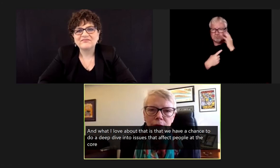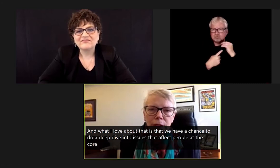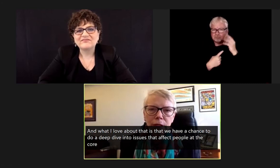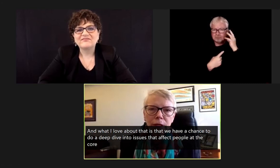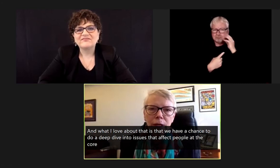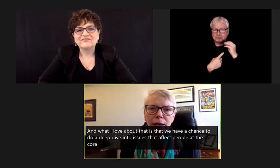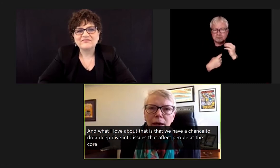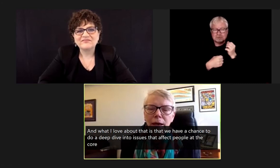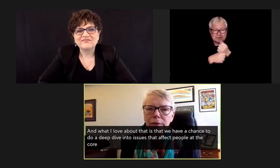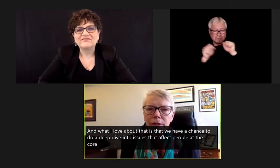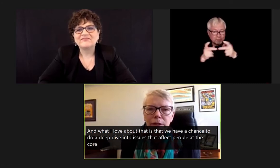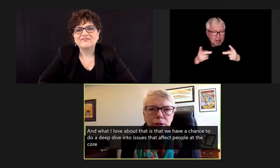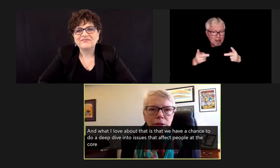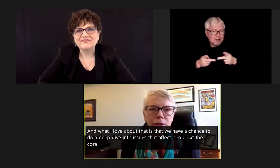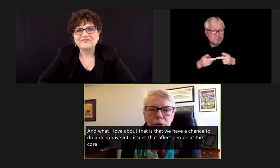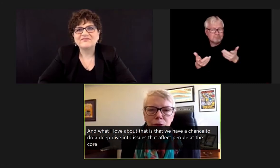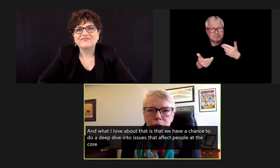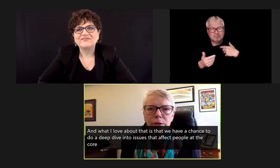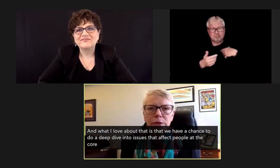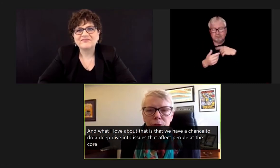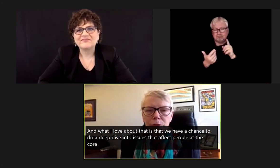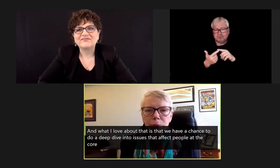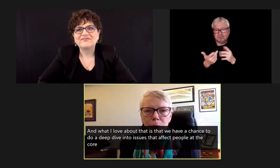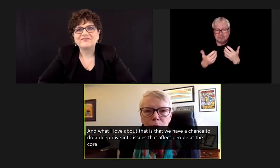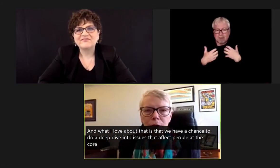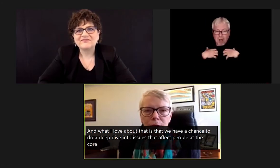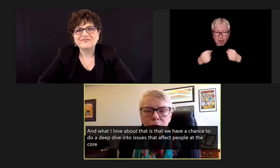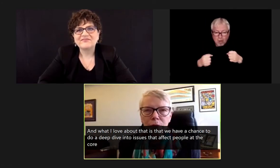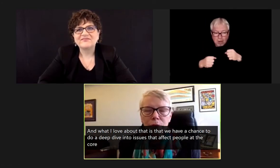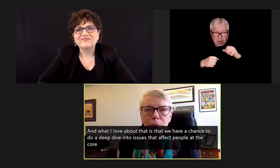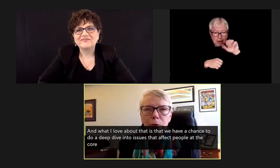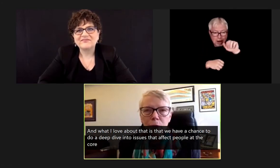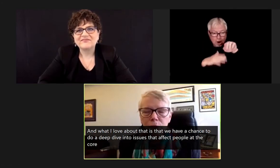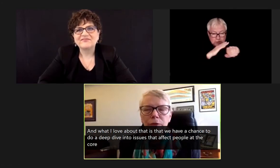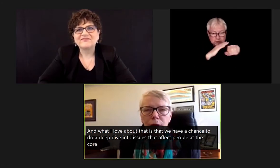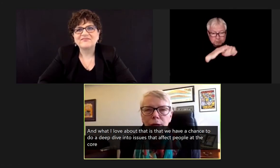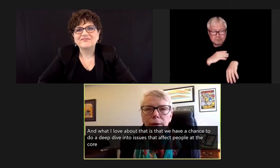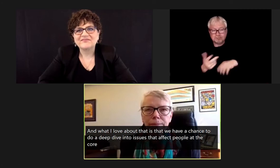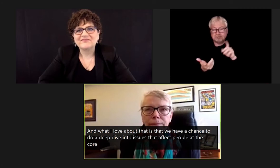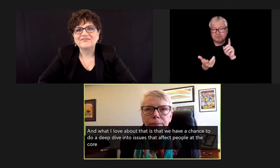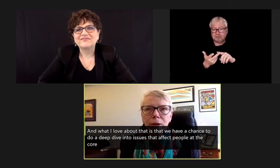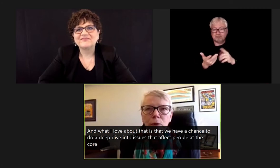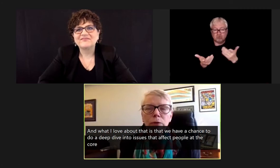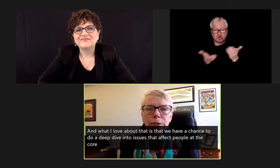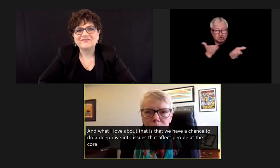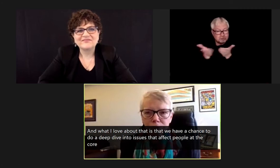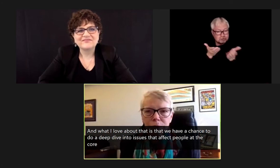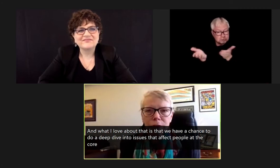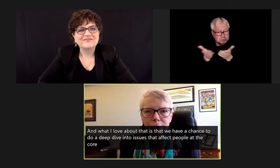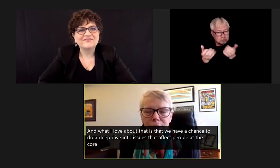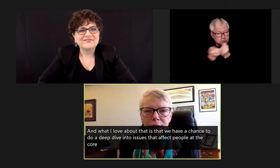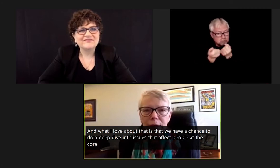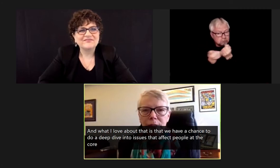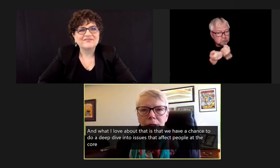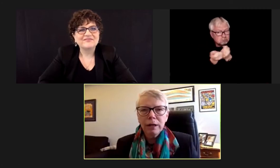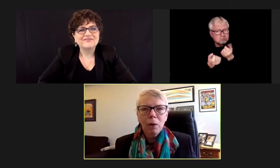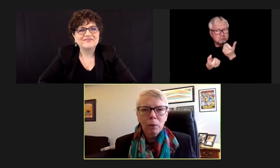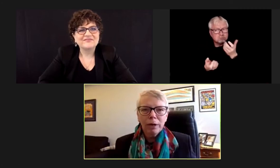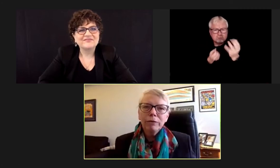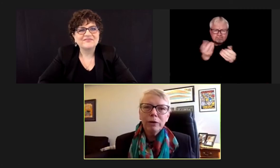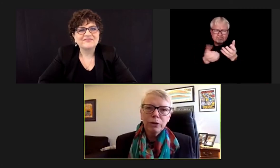to healthcare, having the services and supportive resources